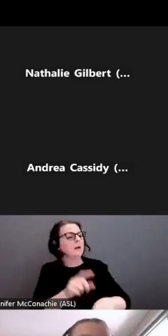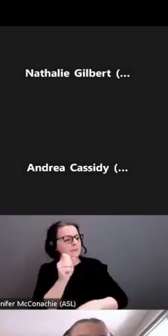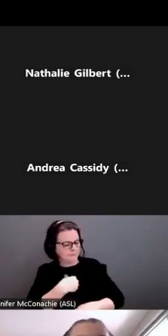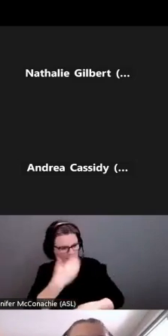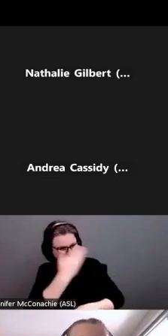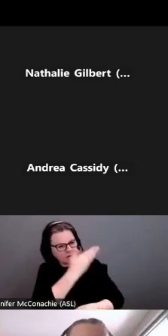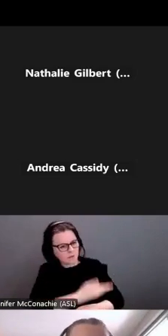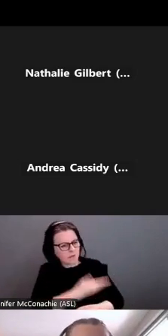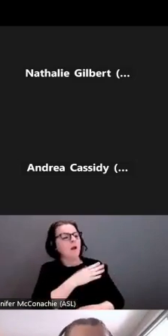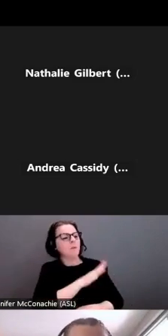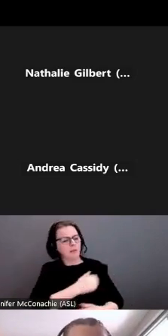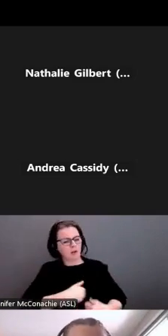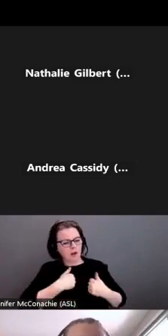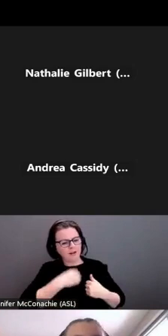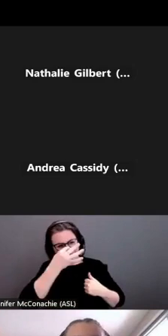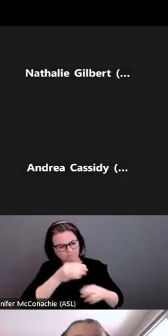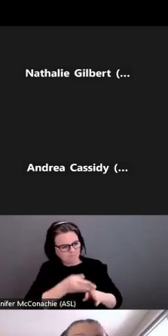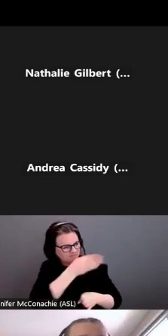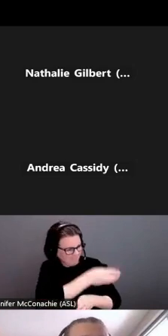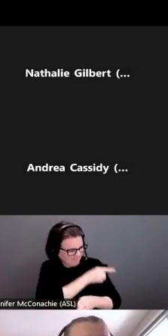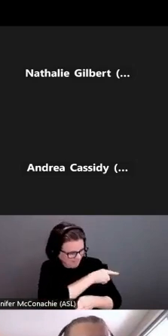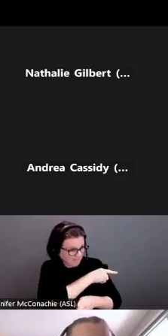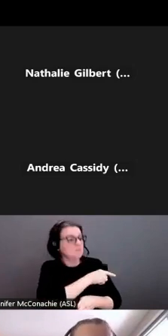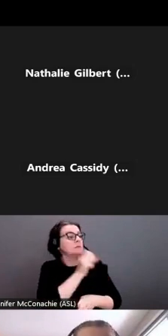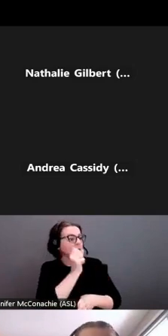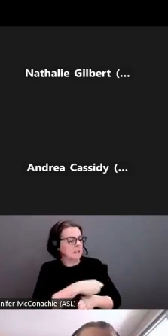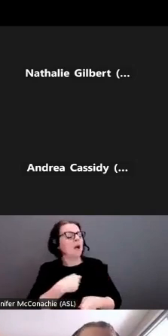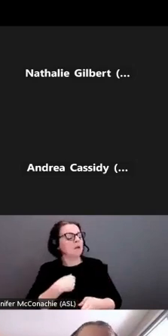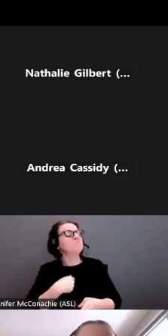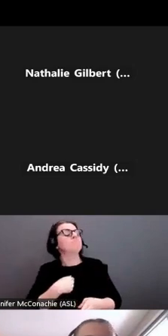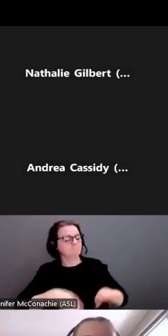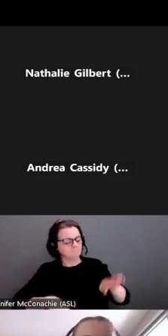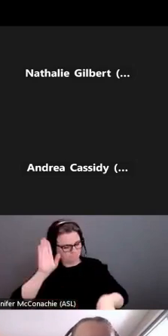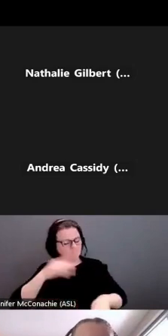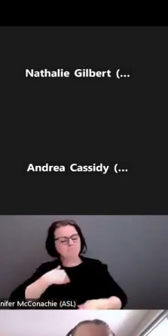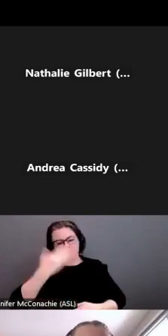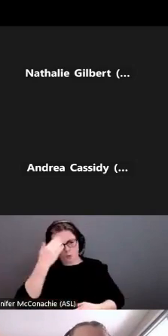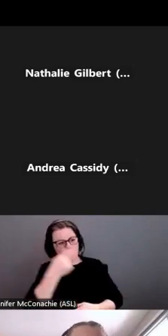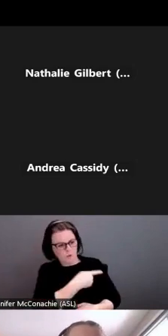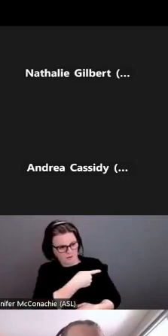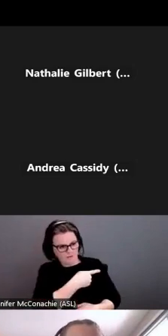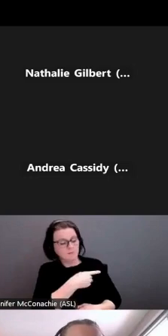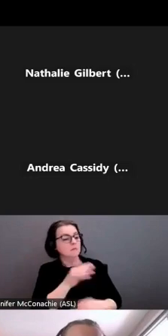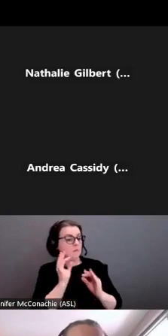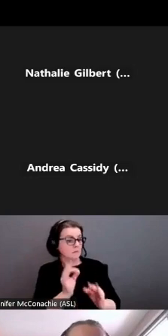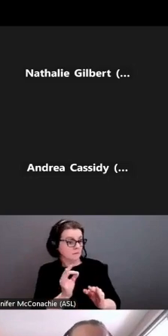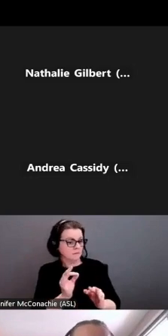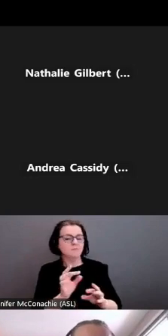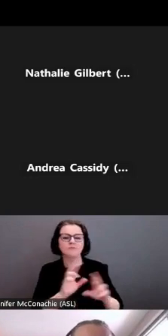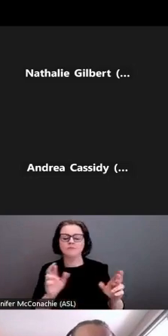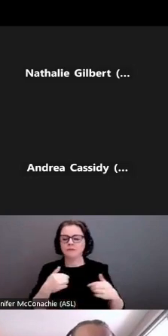for you, and then they can vote. Excuse me, then you can vote. Next slide, please.